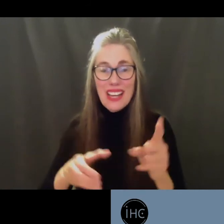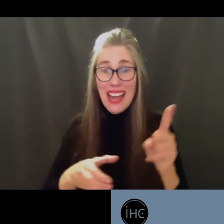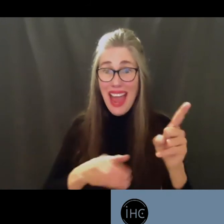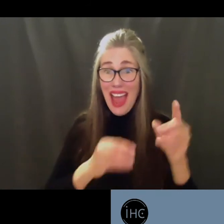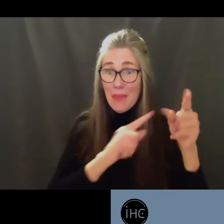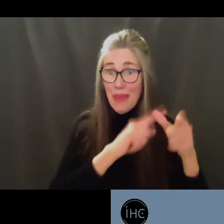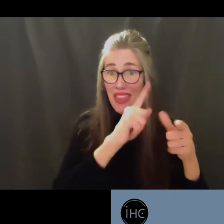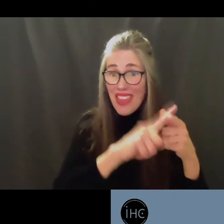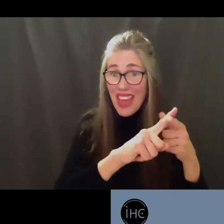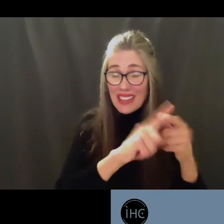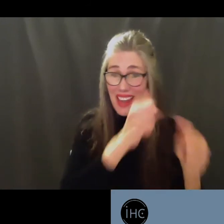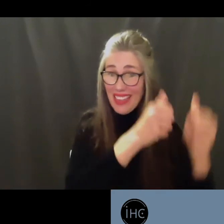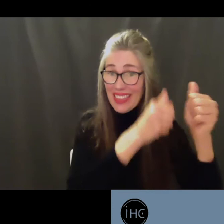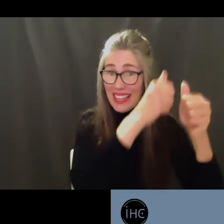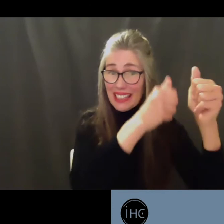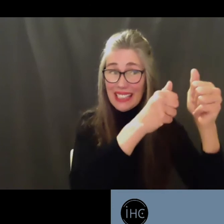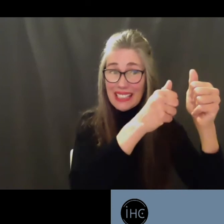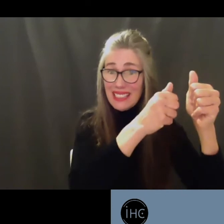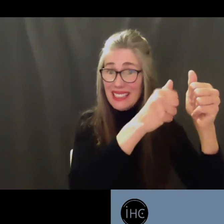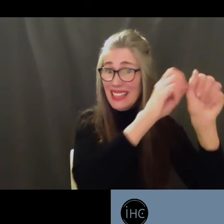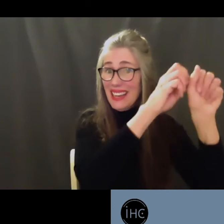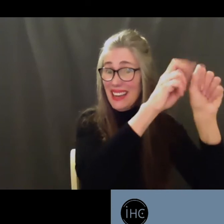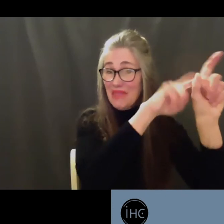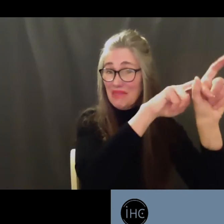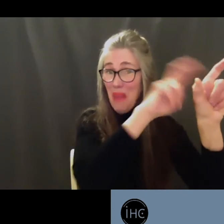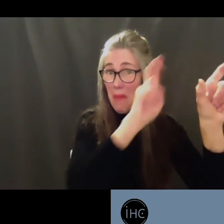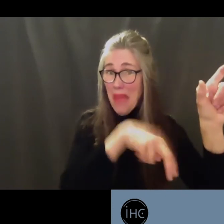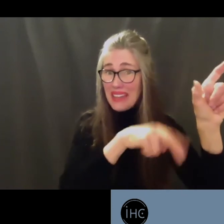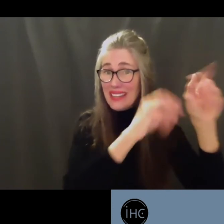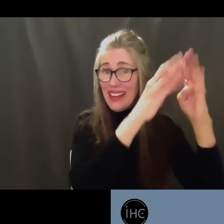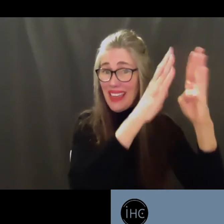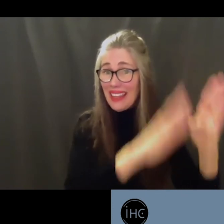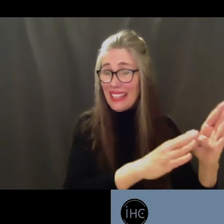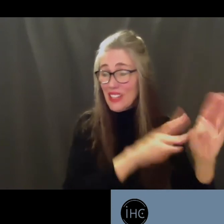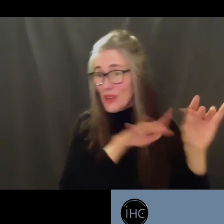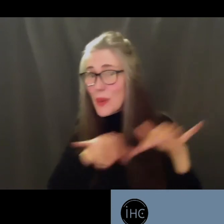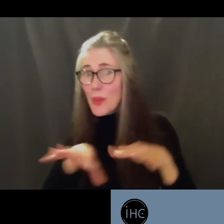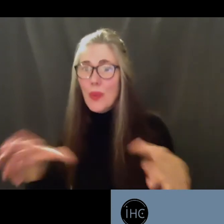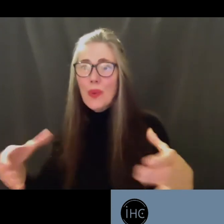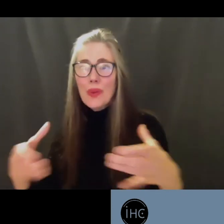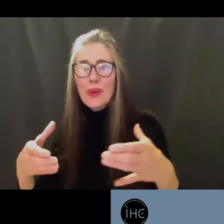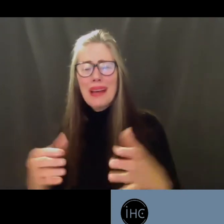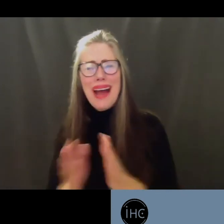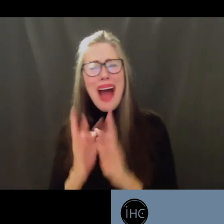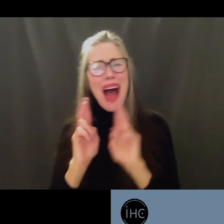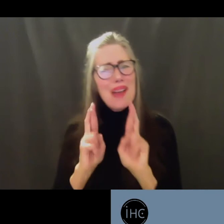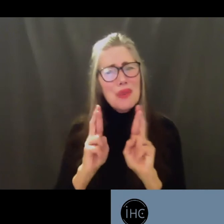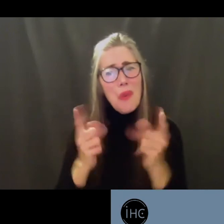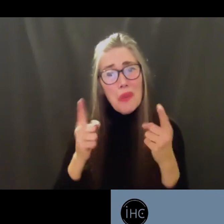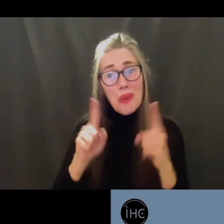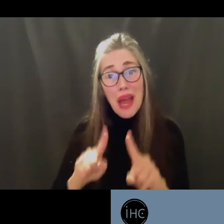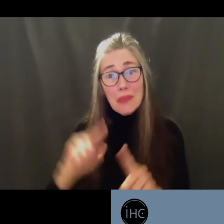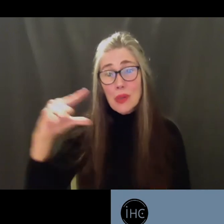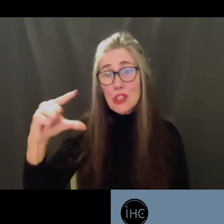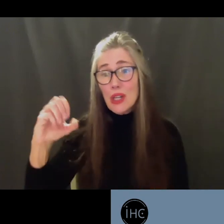go. I kept waiting for this to happen with the GOP, although I didn't really think it would happen, and it didn't in